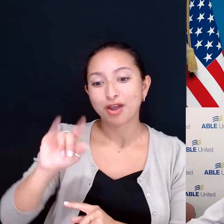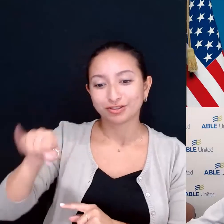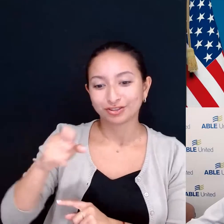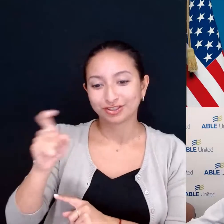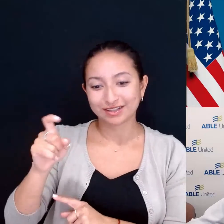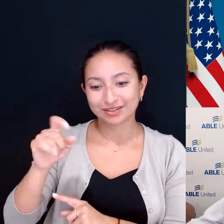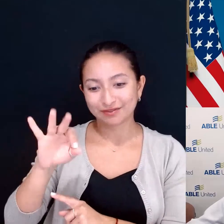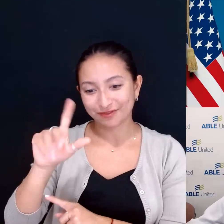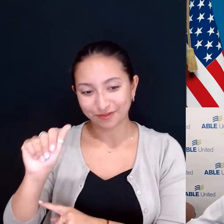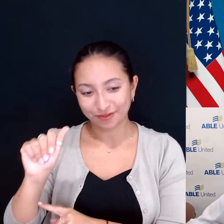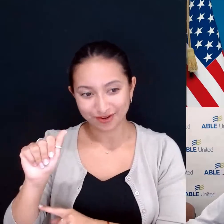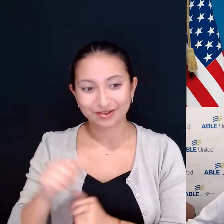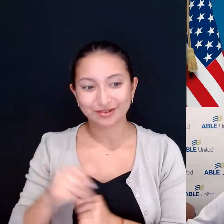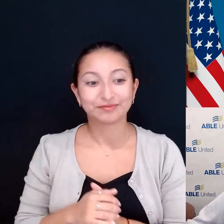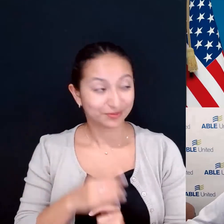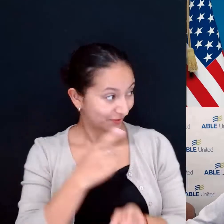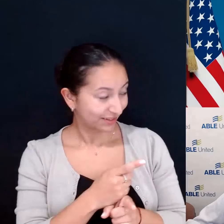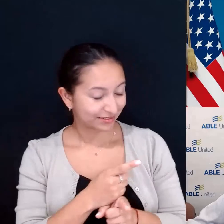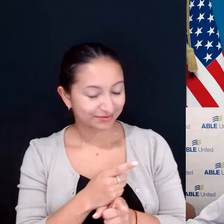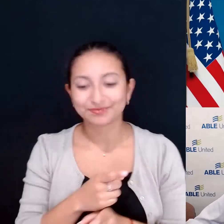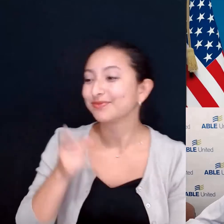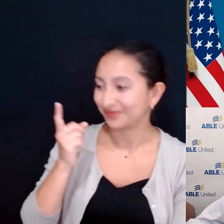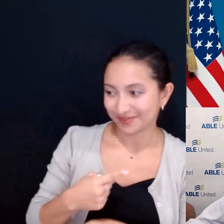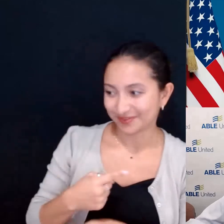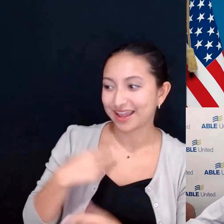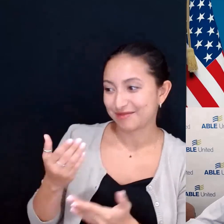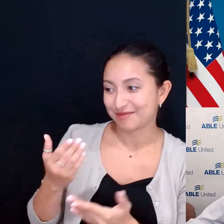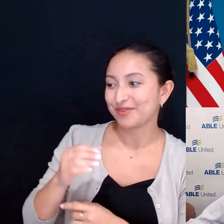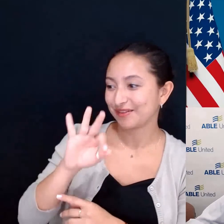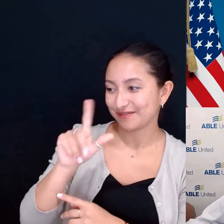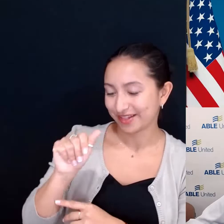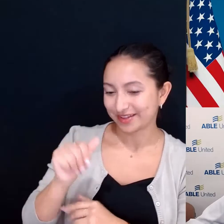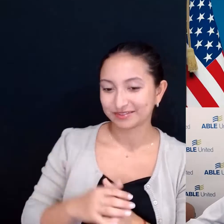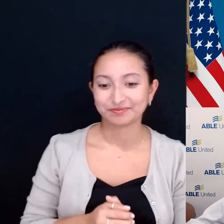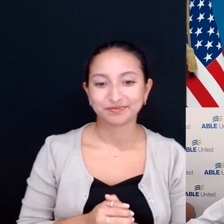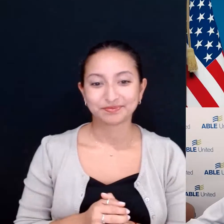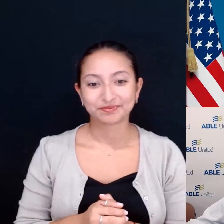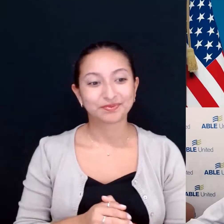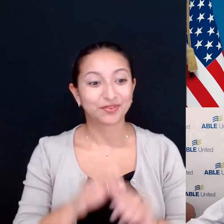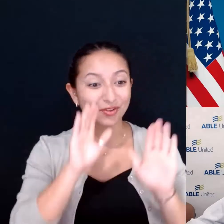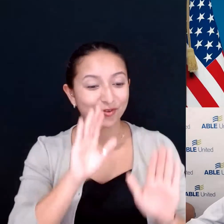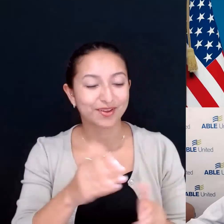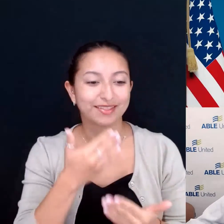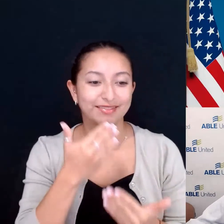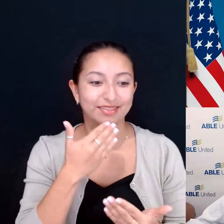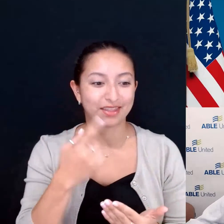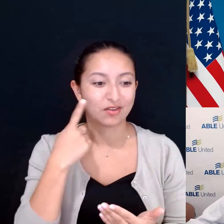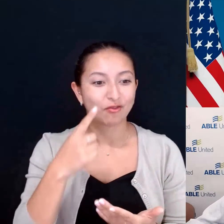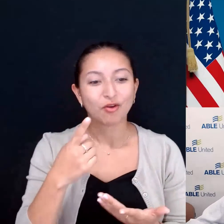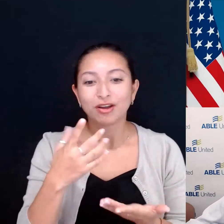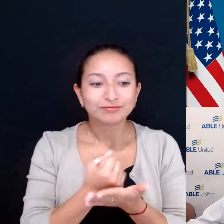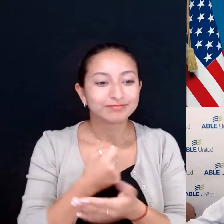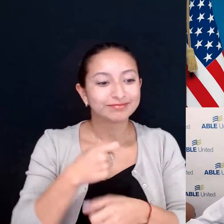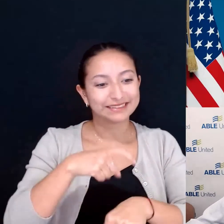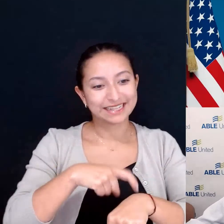Isn't that right, Tina? Yes, sir. I'm here in Jacksonville, Florida. Wonderful. Well, thank you so much for spending some of your time with